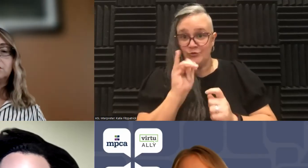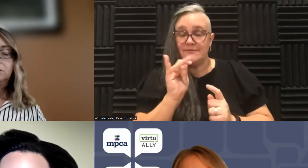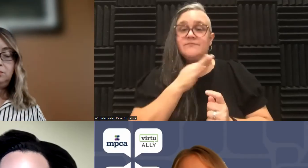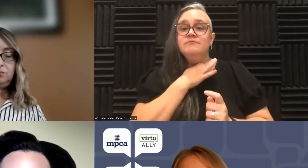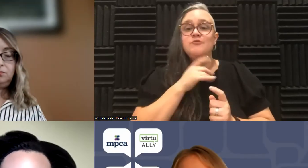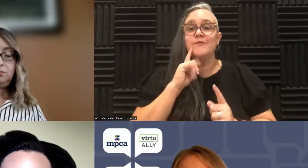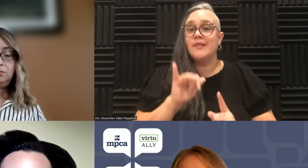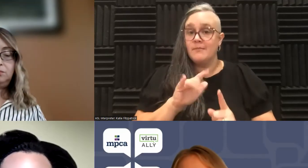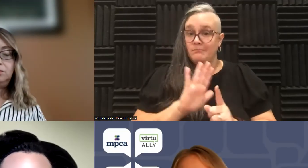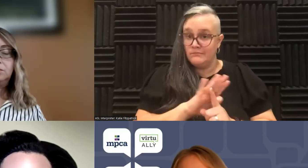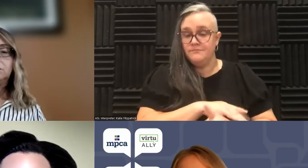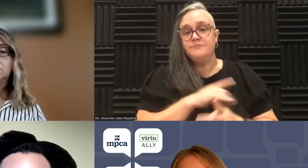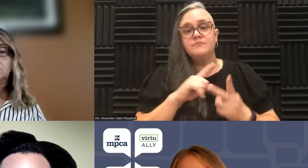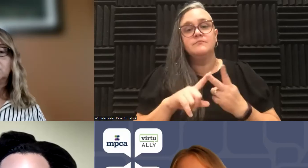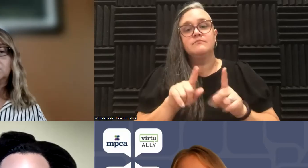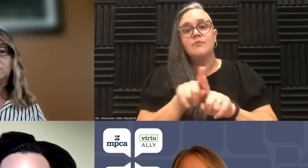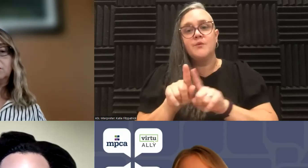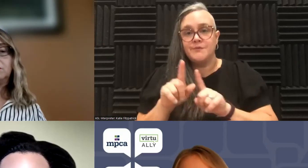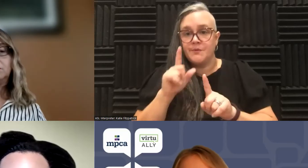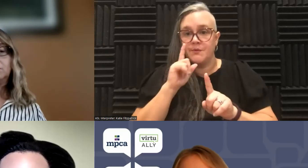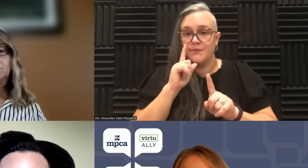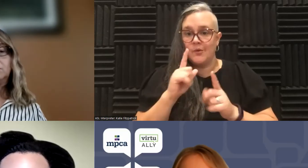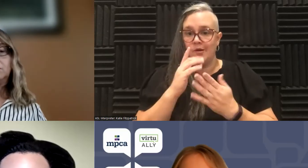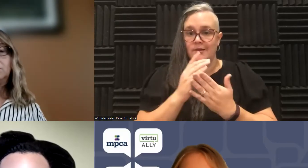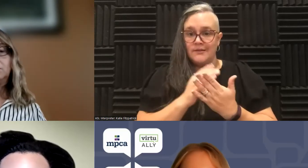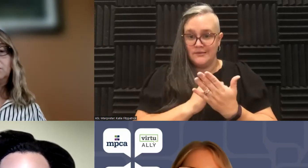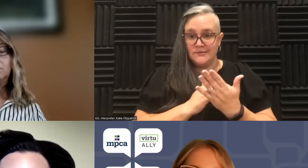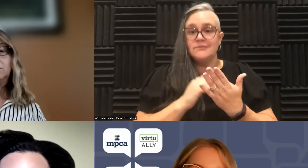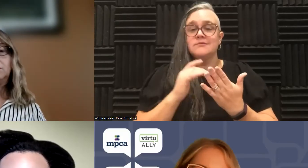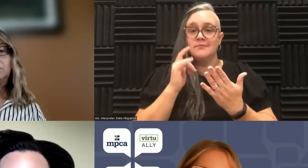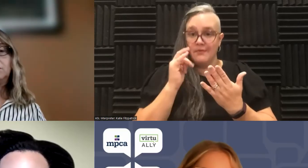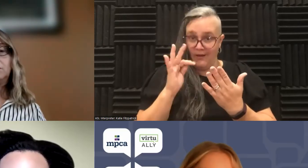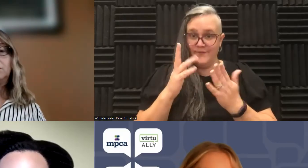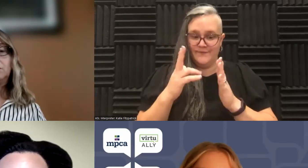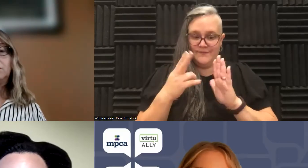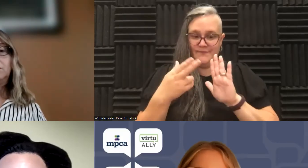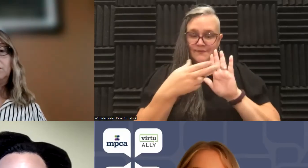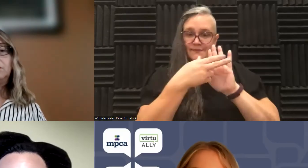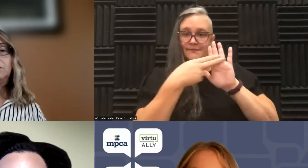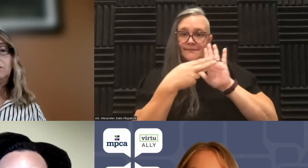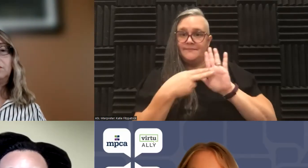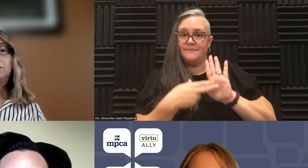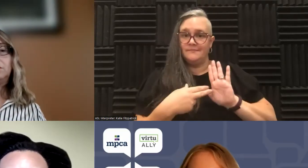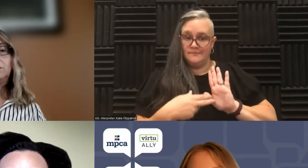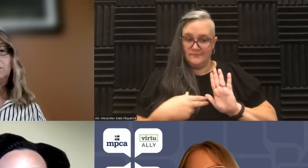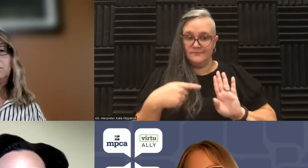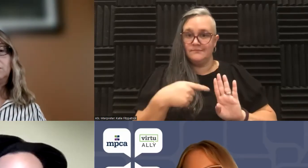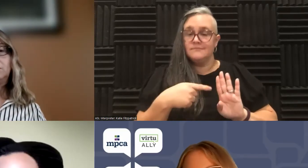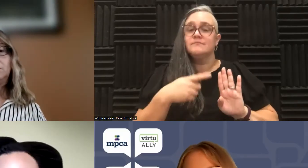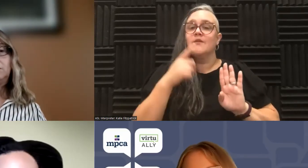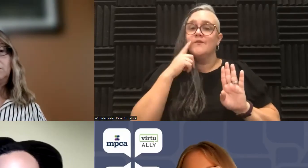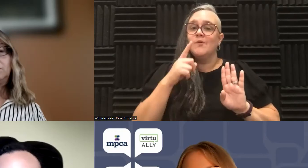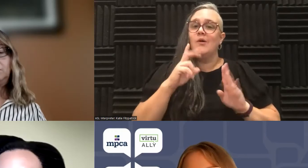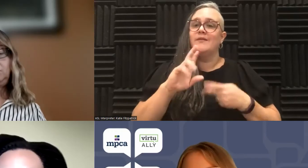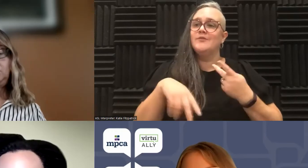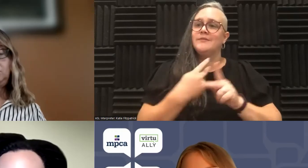on. Additionally, I'll list kind of designations, which are identified based on kind of their